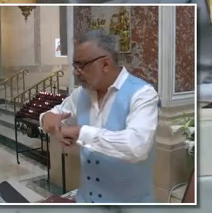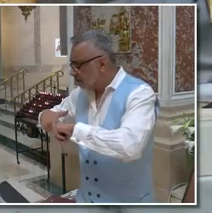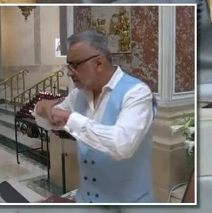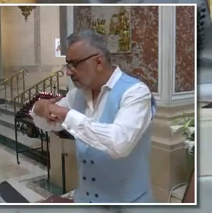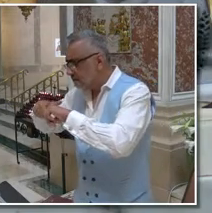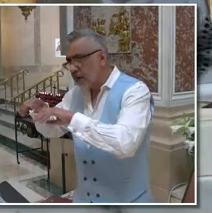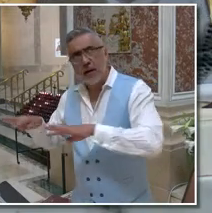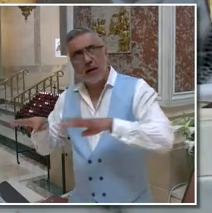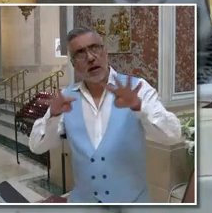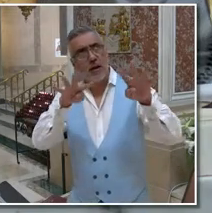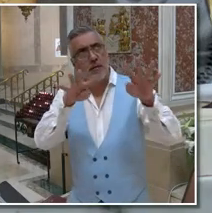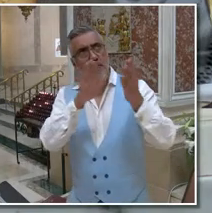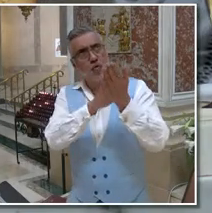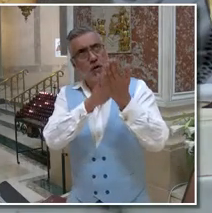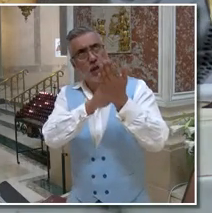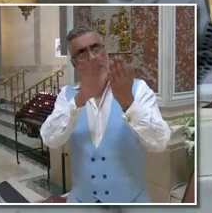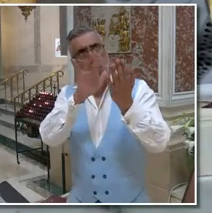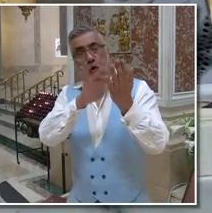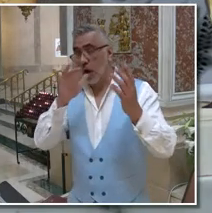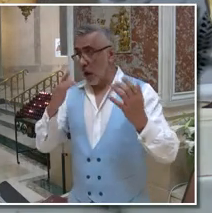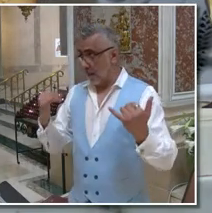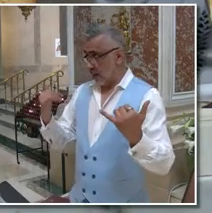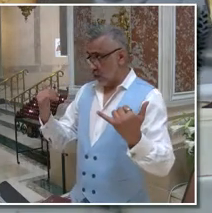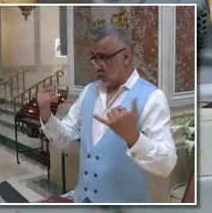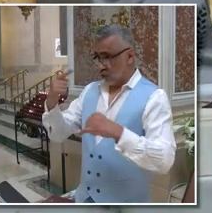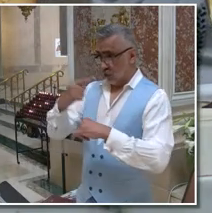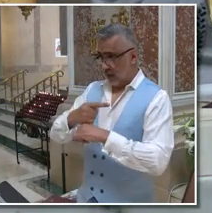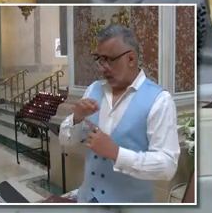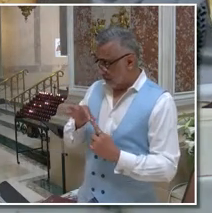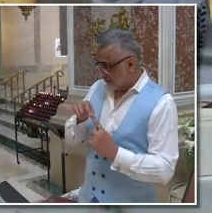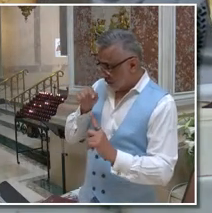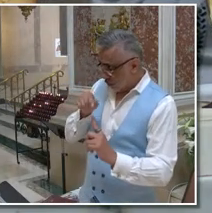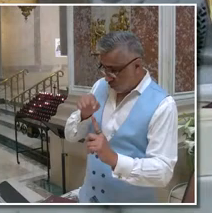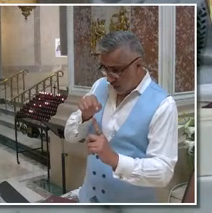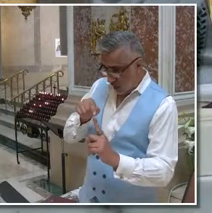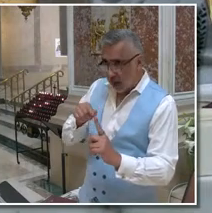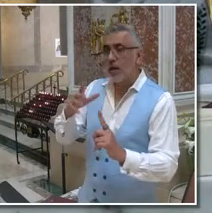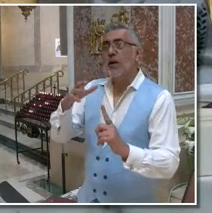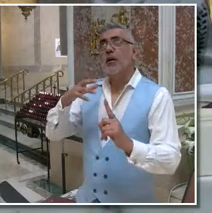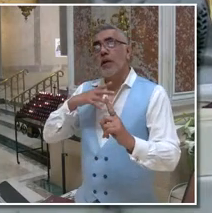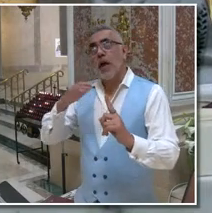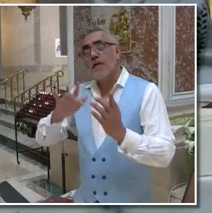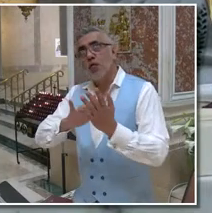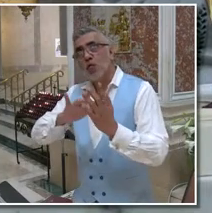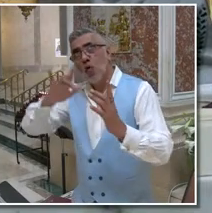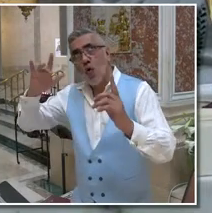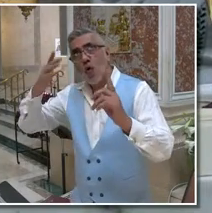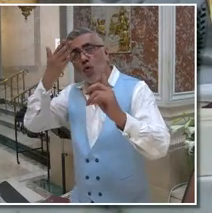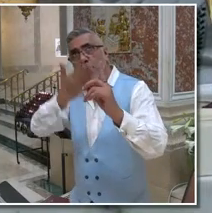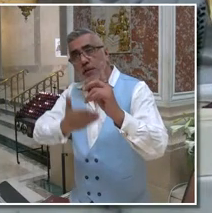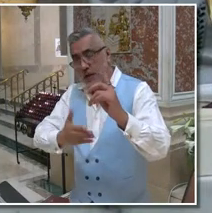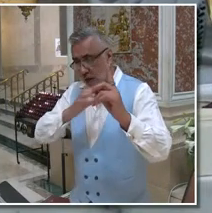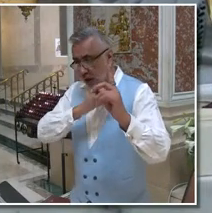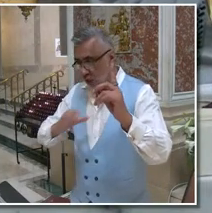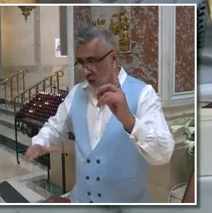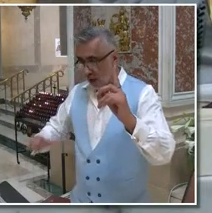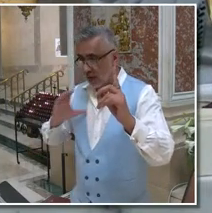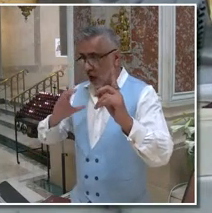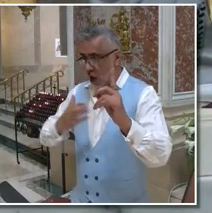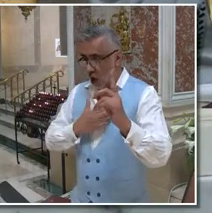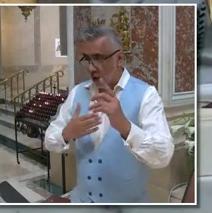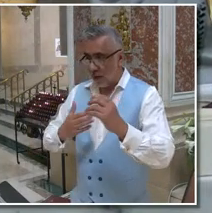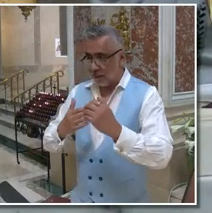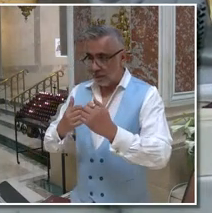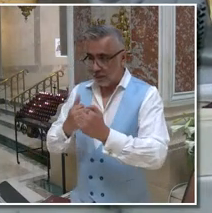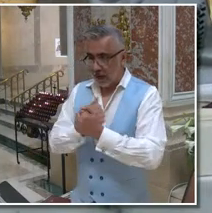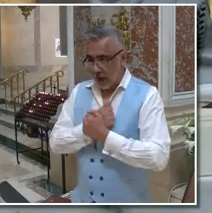O Lord, but on this day above all, to laud you yet more gloriously when Christ our Passover has